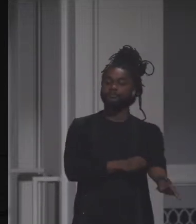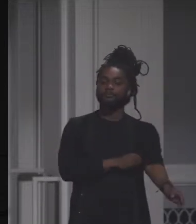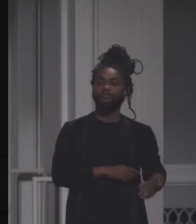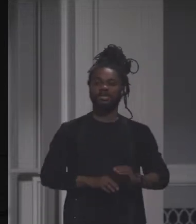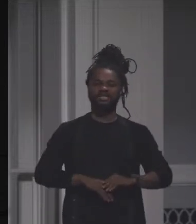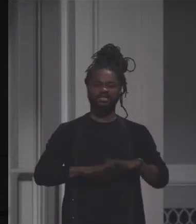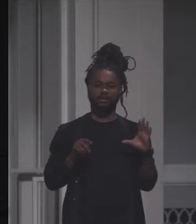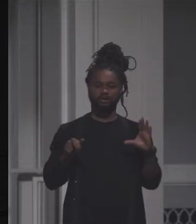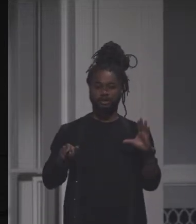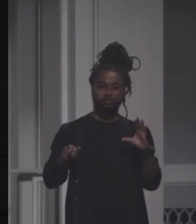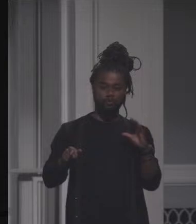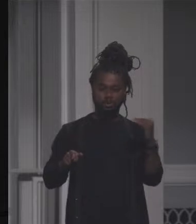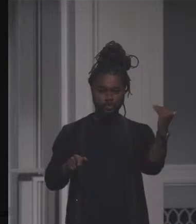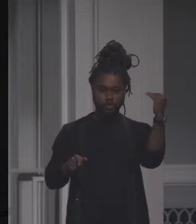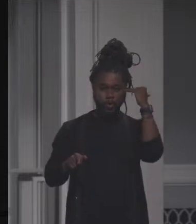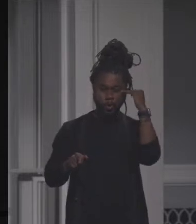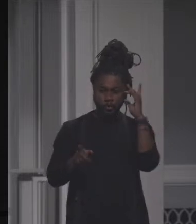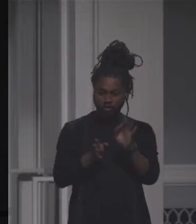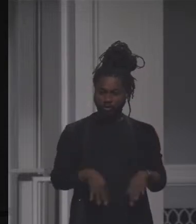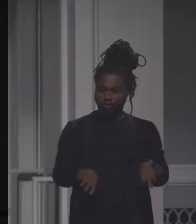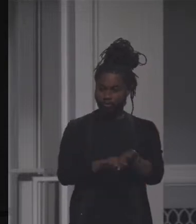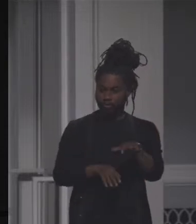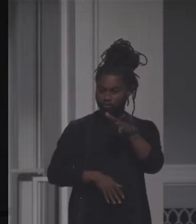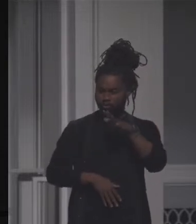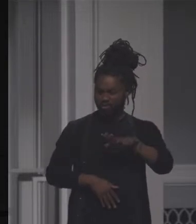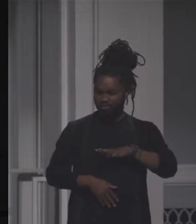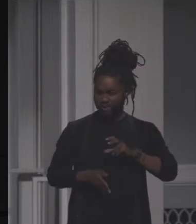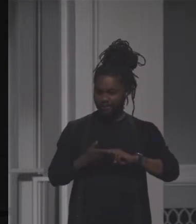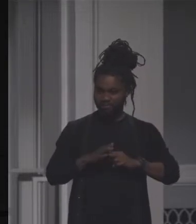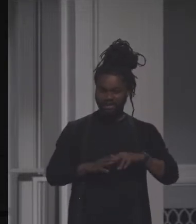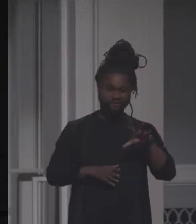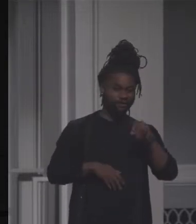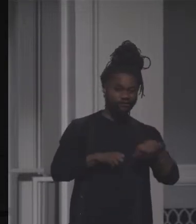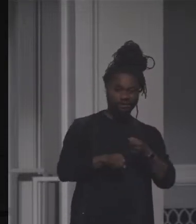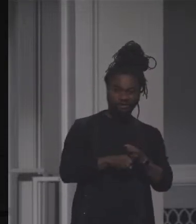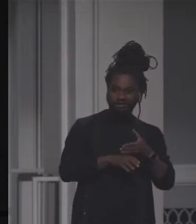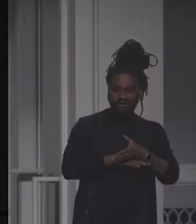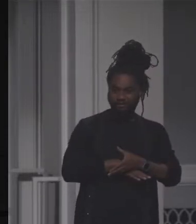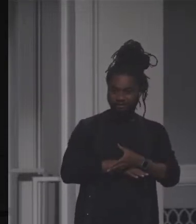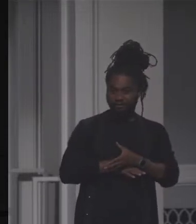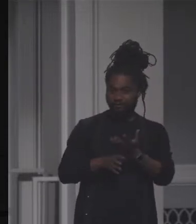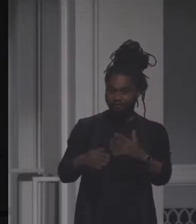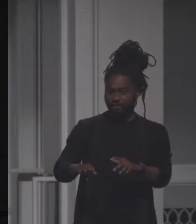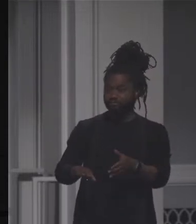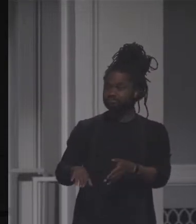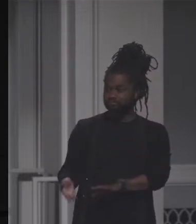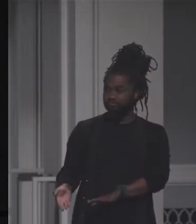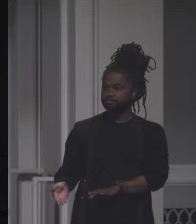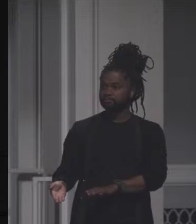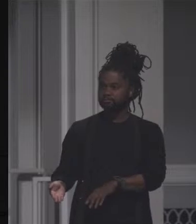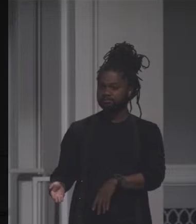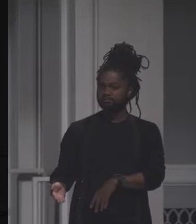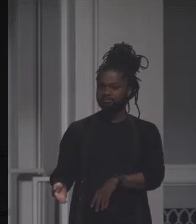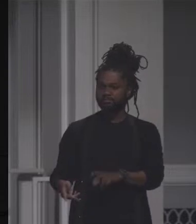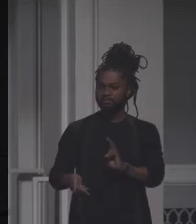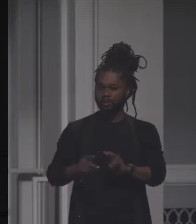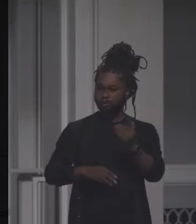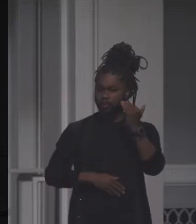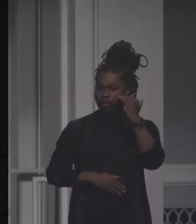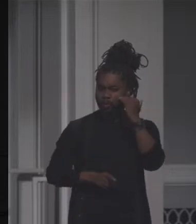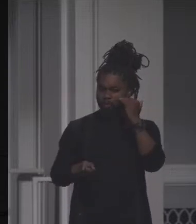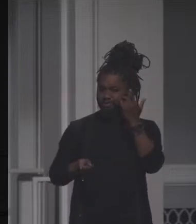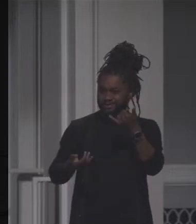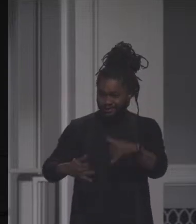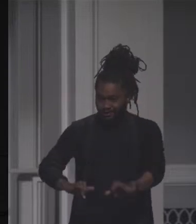known and too important. I mean, we're talking 50 years after her death. She must have been too well known still